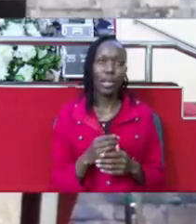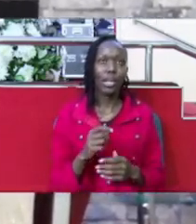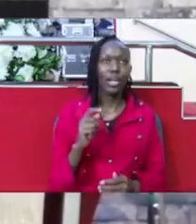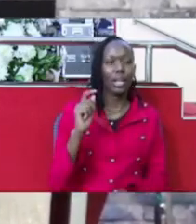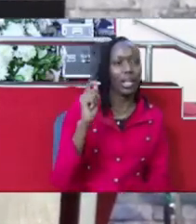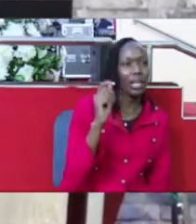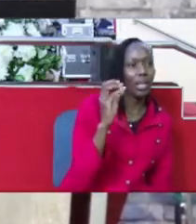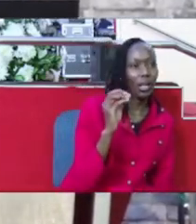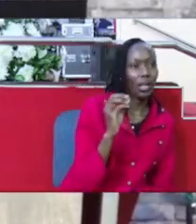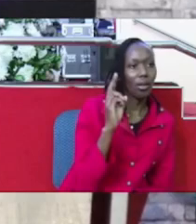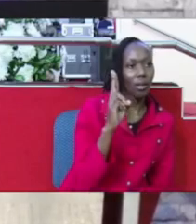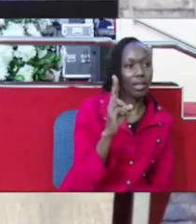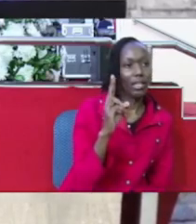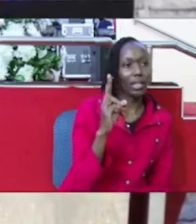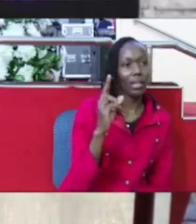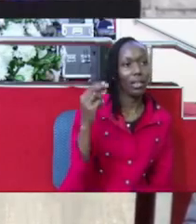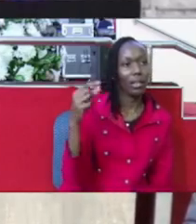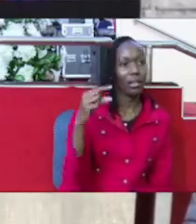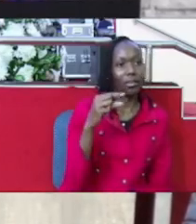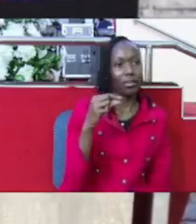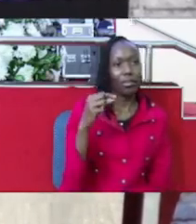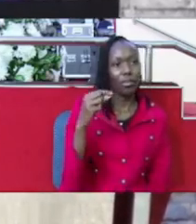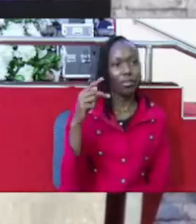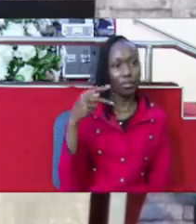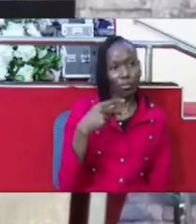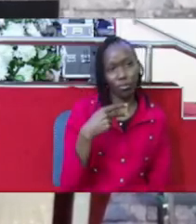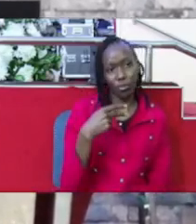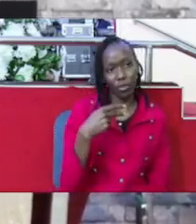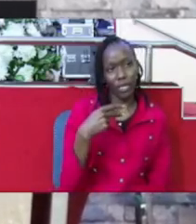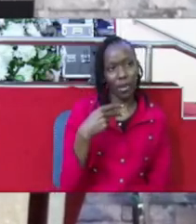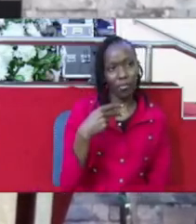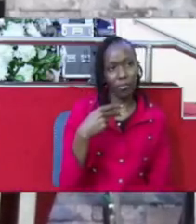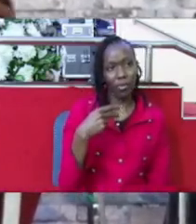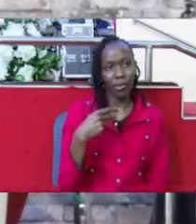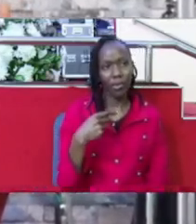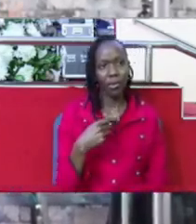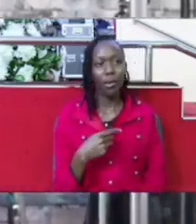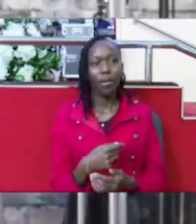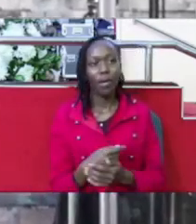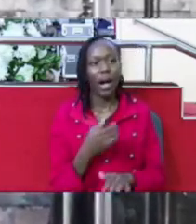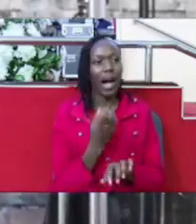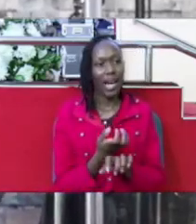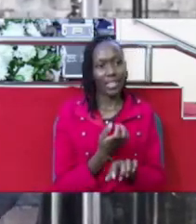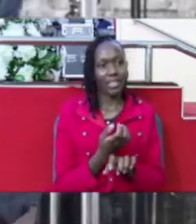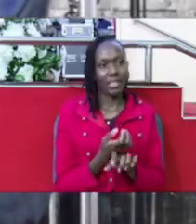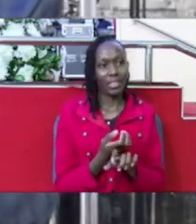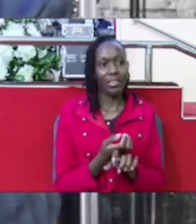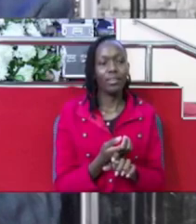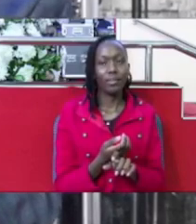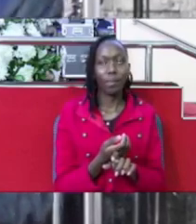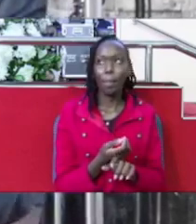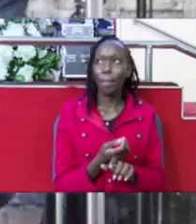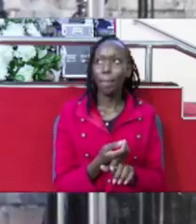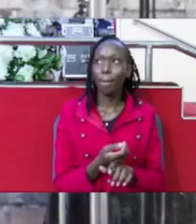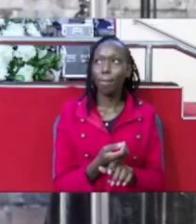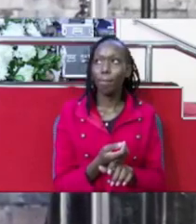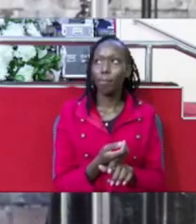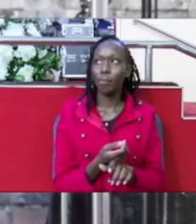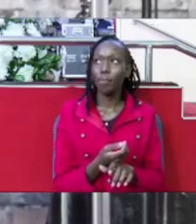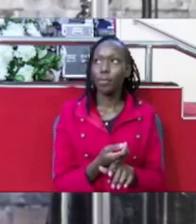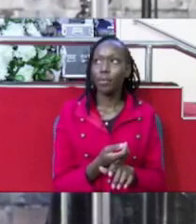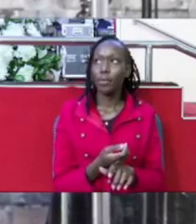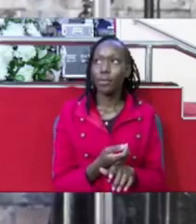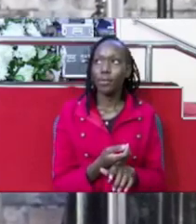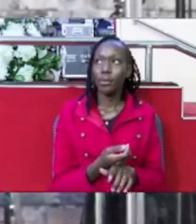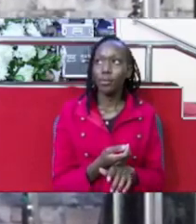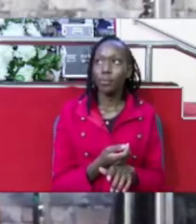if the pastor, the chaplain, because I grew up in Moya, if the chaplain will say, I need some young men to volunteer. Nililelewa pale Moya na